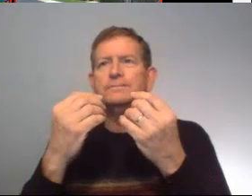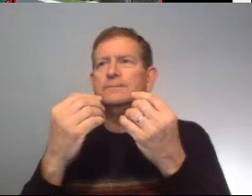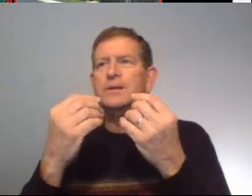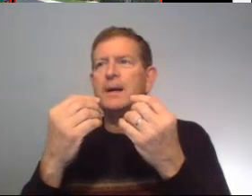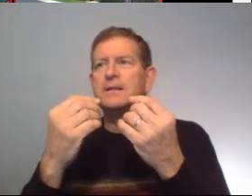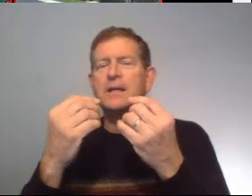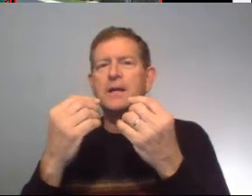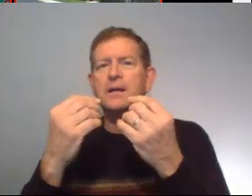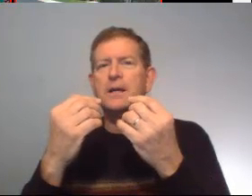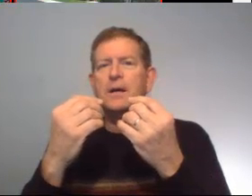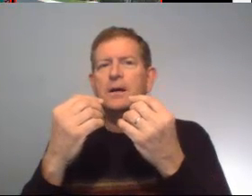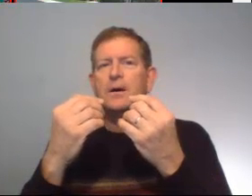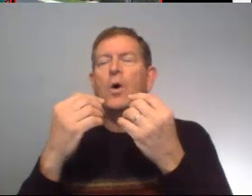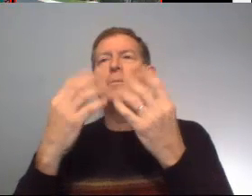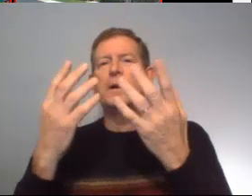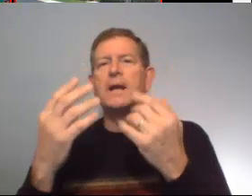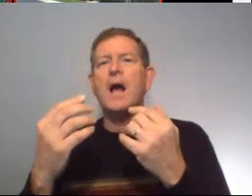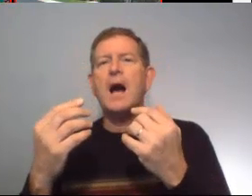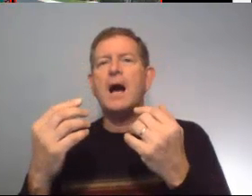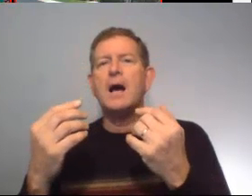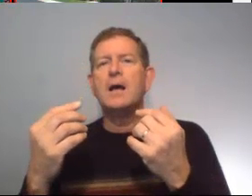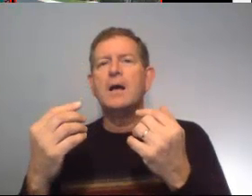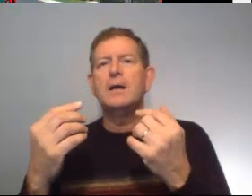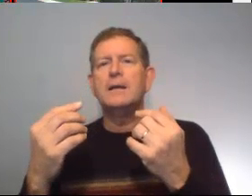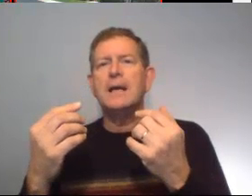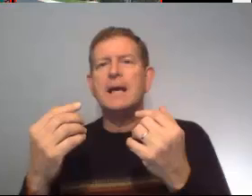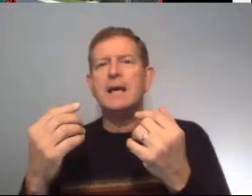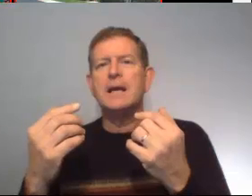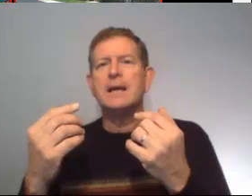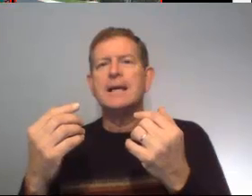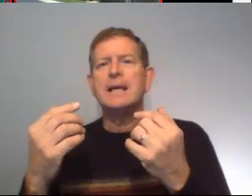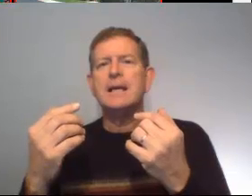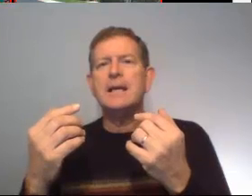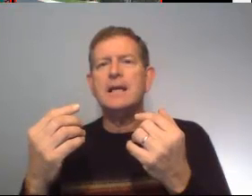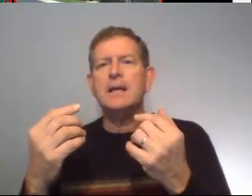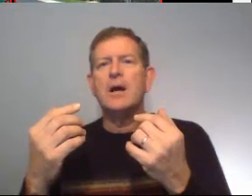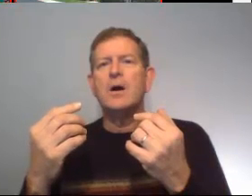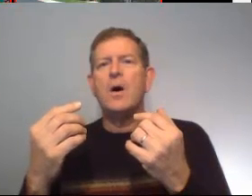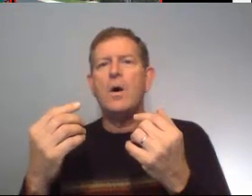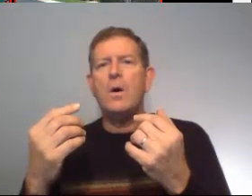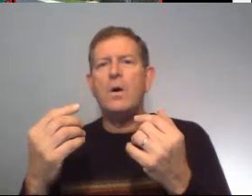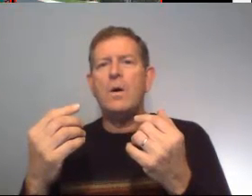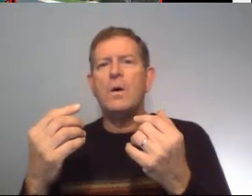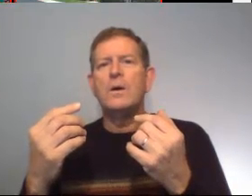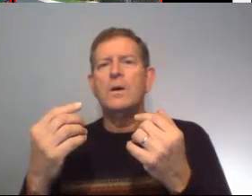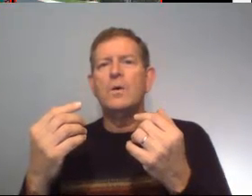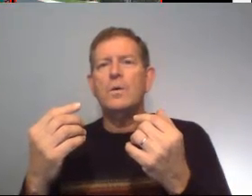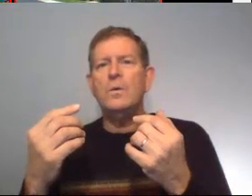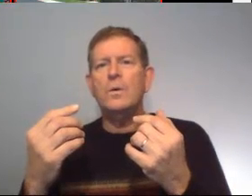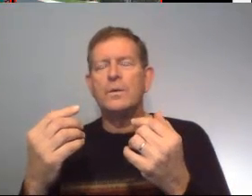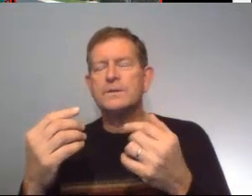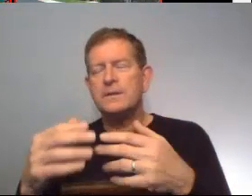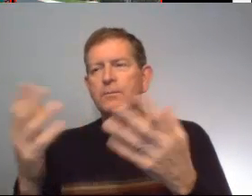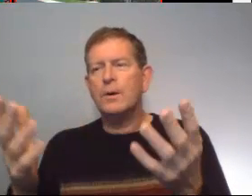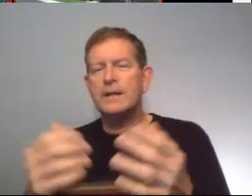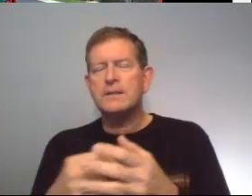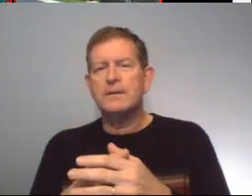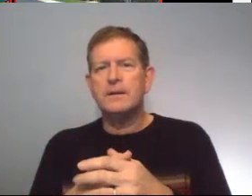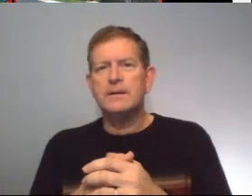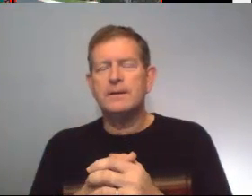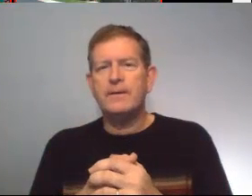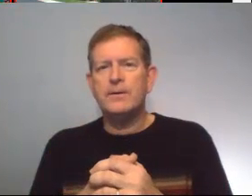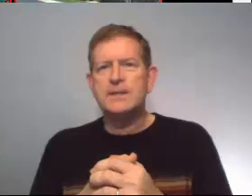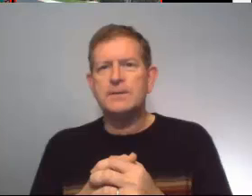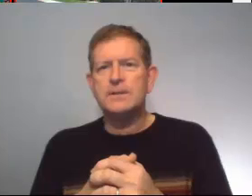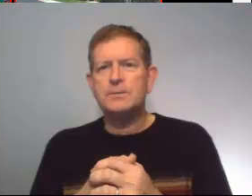your mouth, you might say open, like a, e, o, u. Those are more or less